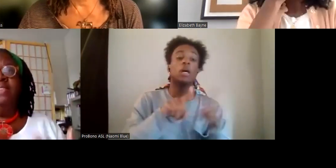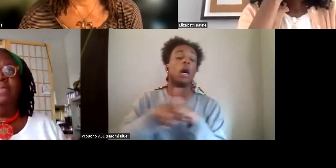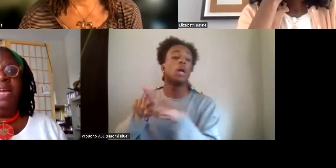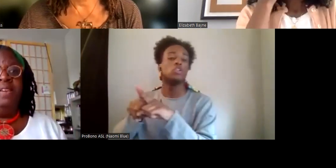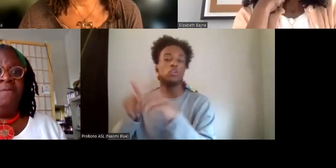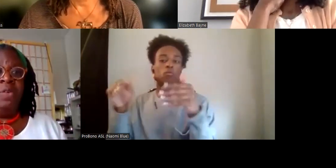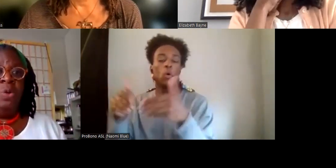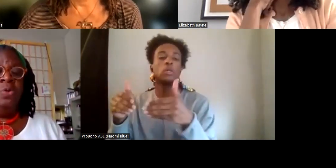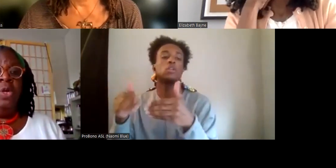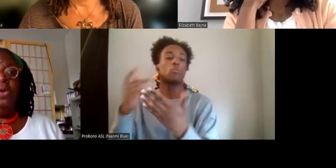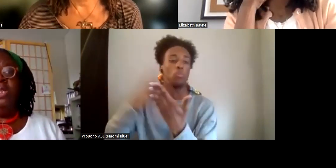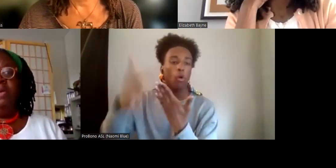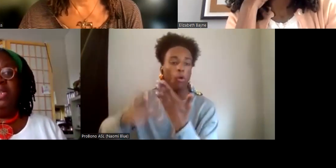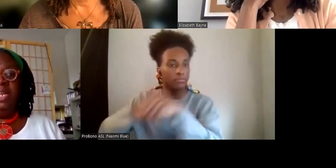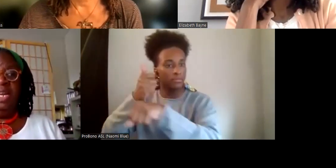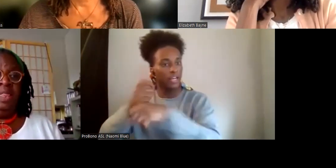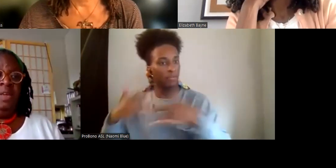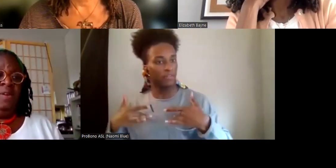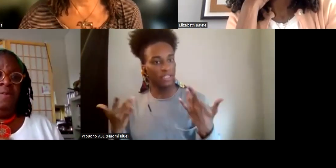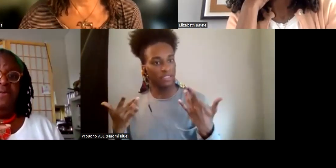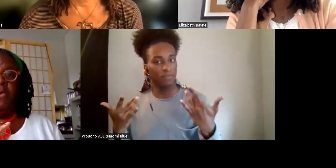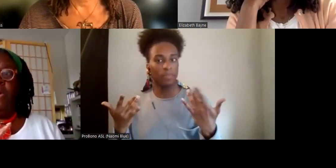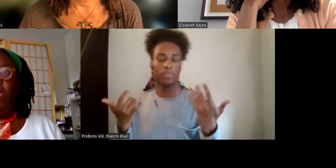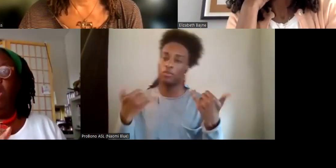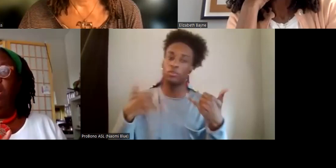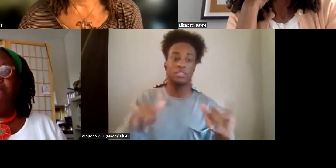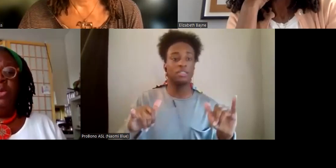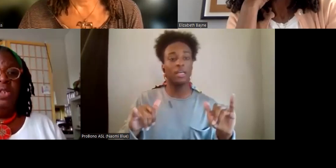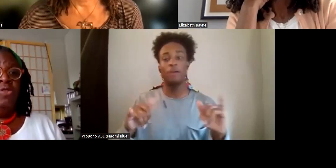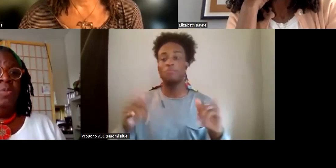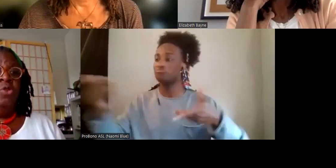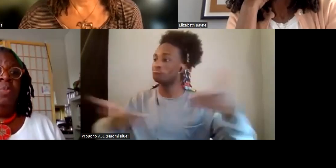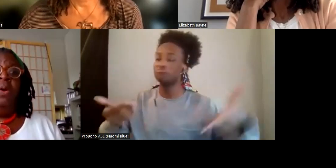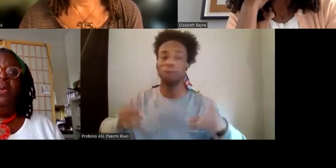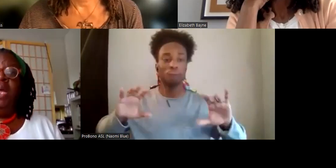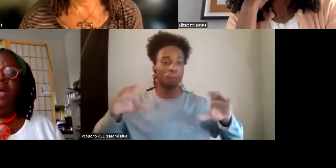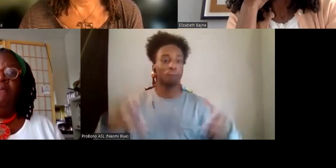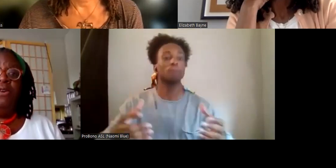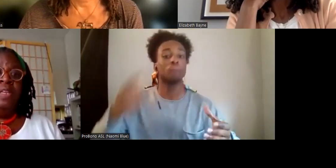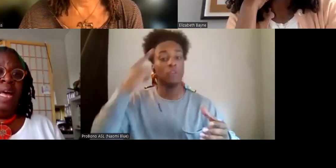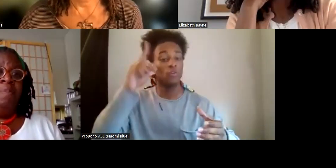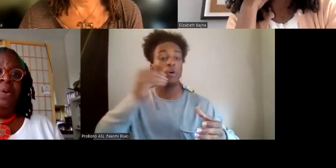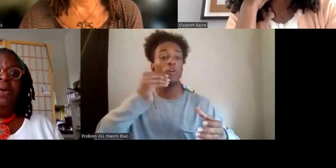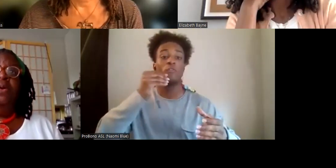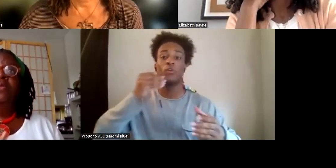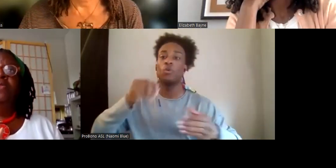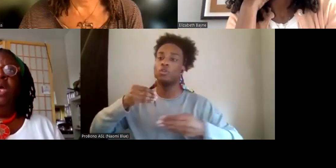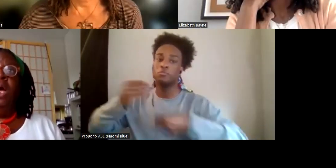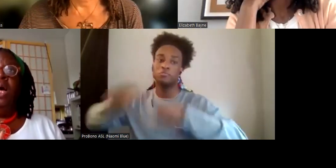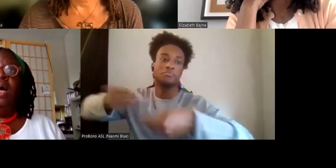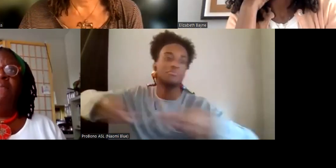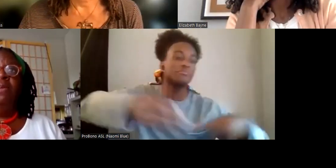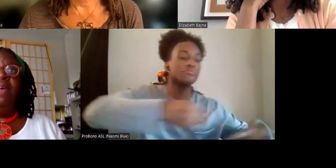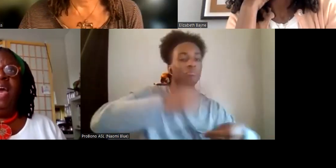have expectant folks who come together for a food distribution program, for